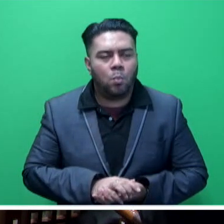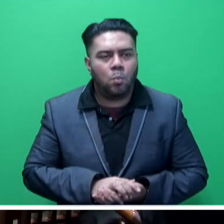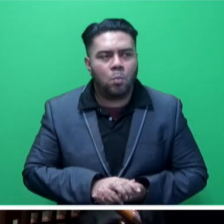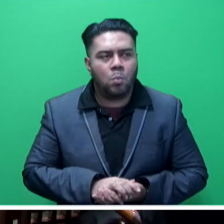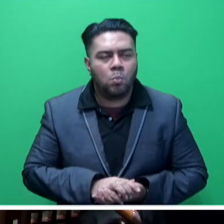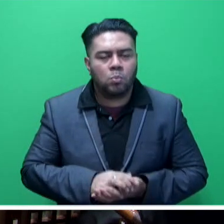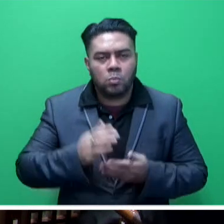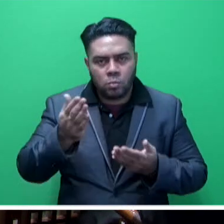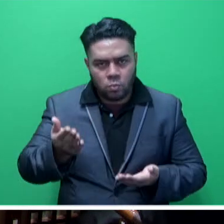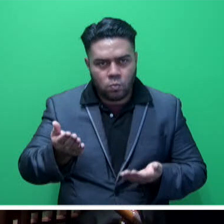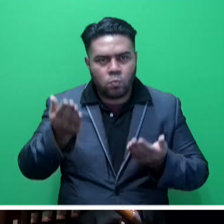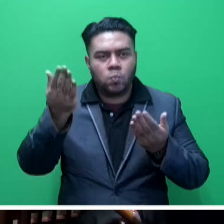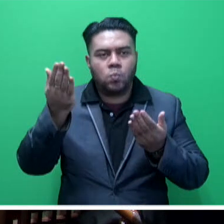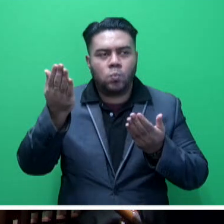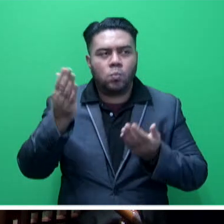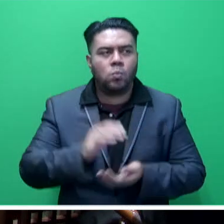have the floor, ma'am.